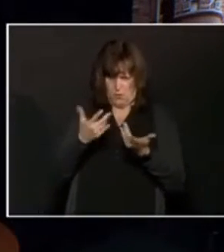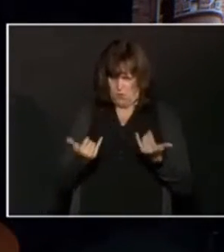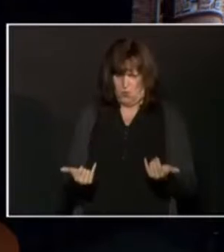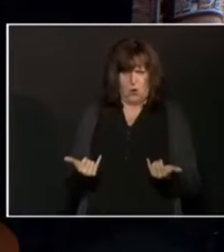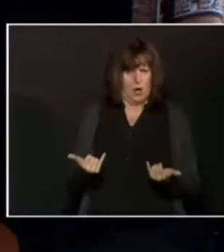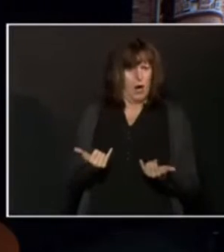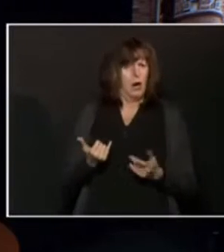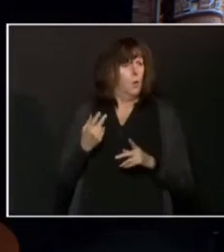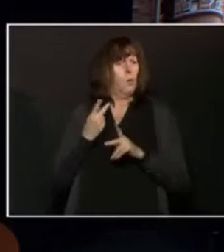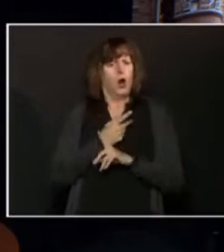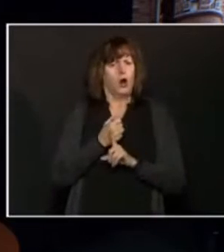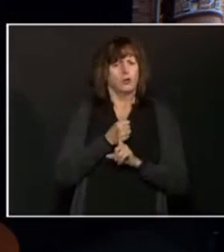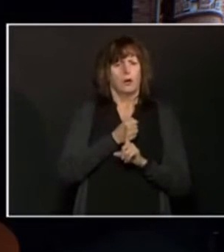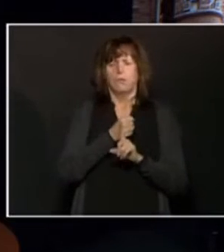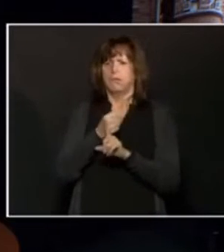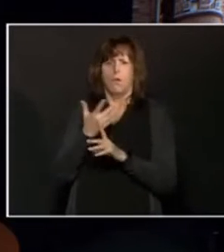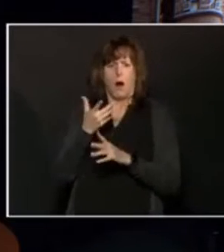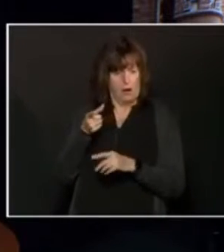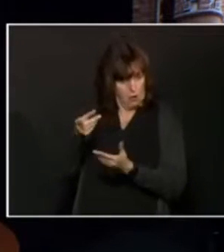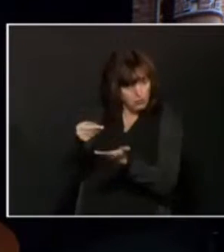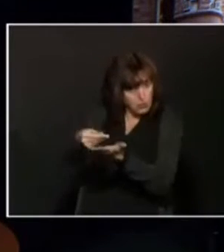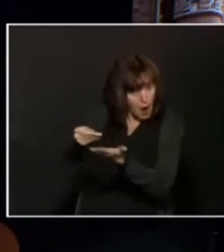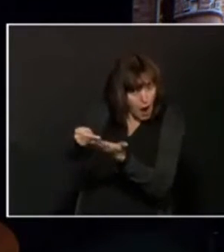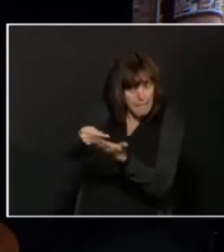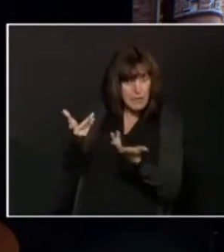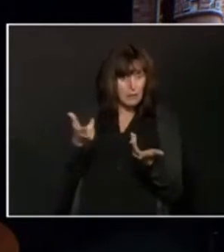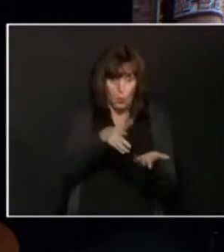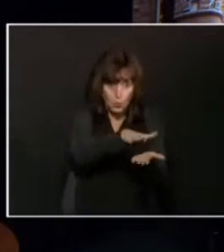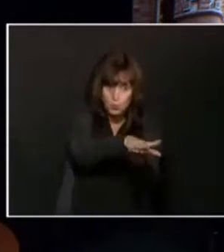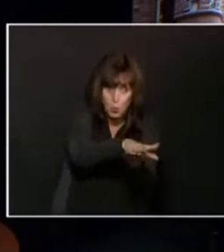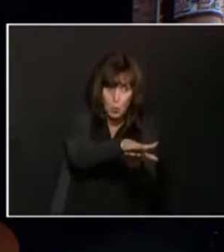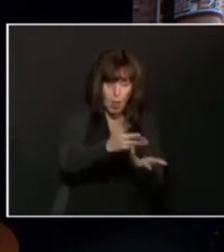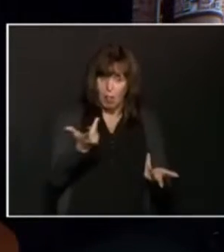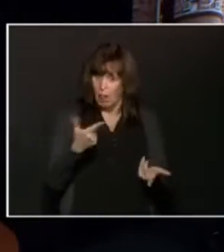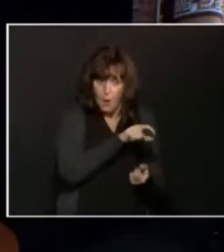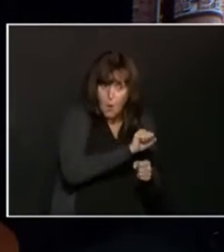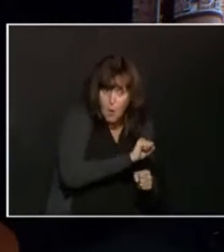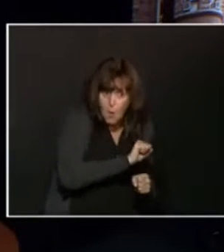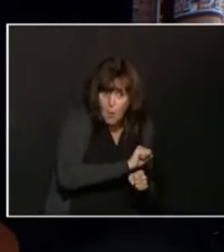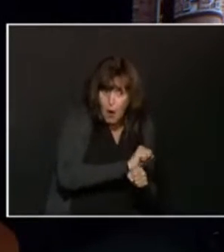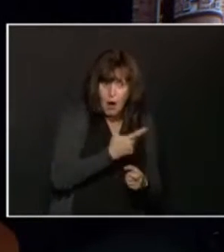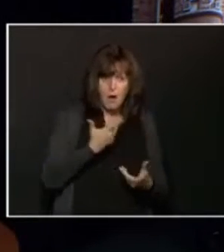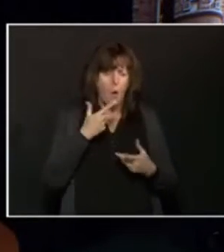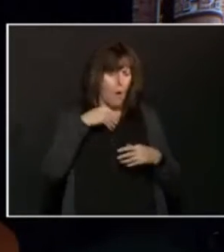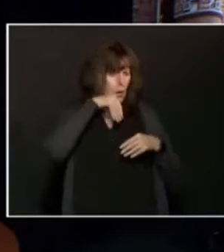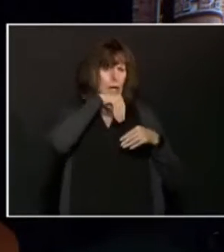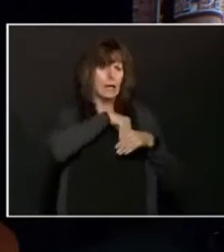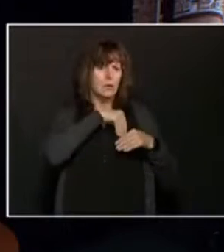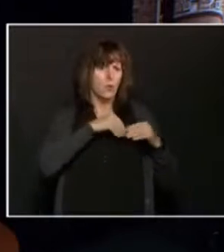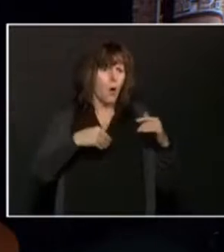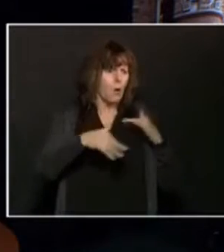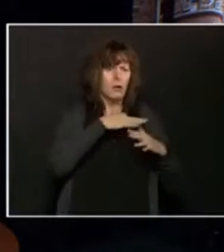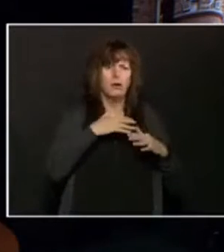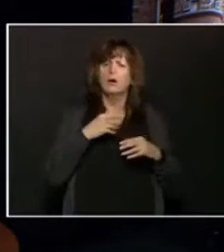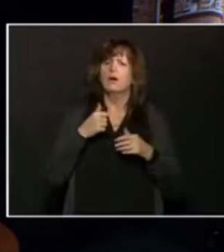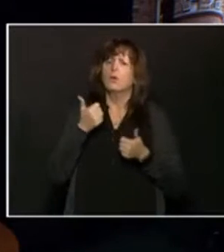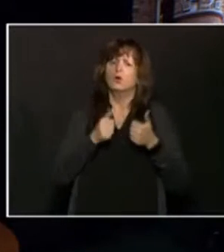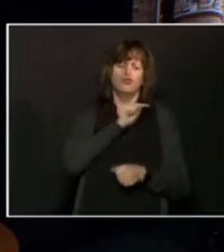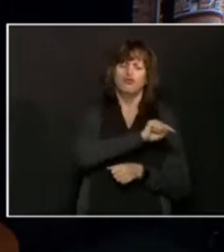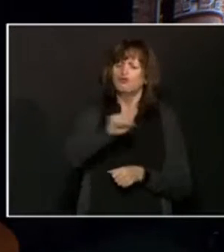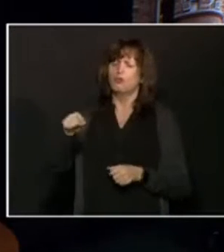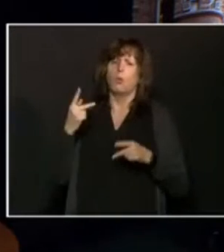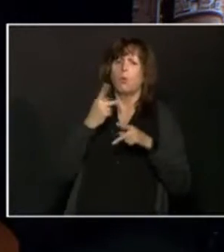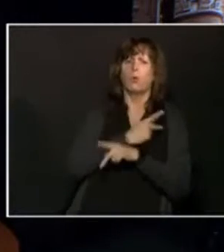shopping, schools, workplaces, indoor gatherings? Well, maybe I'll turn to Dr. Yaffe to talk about the outbreak data